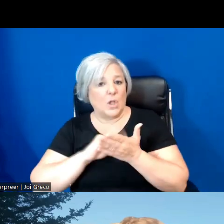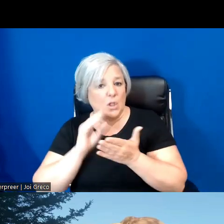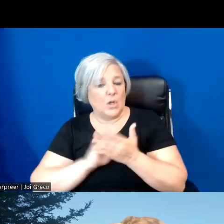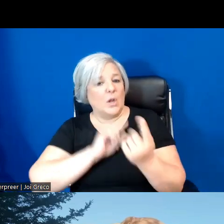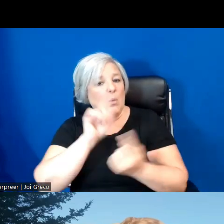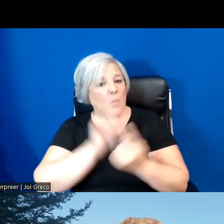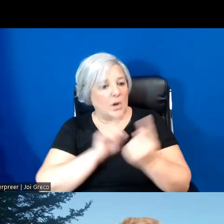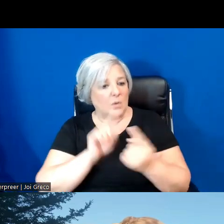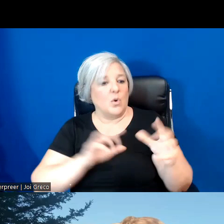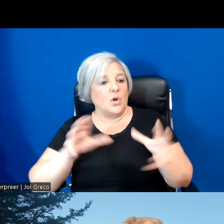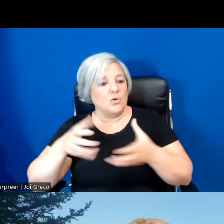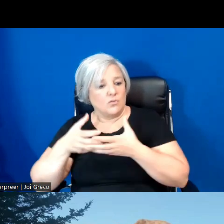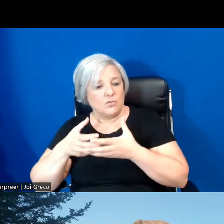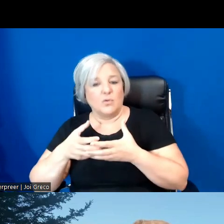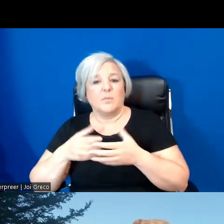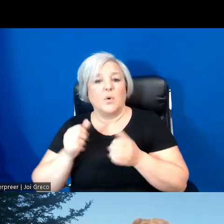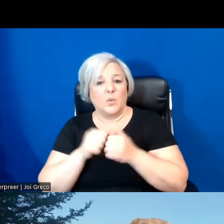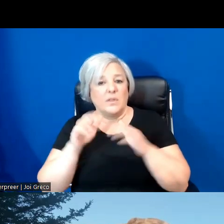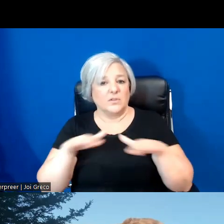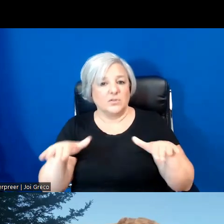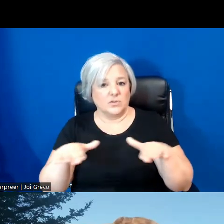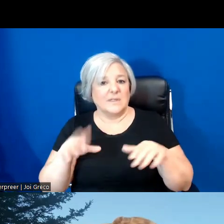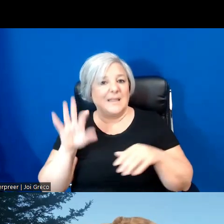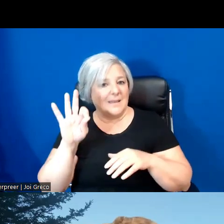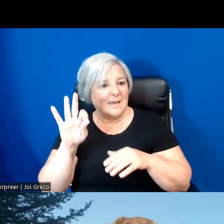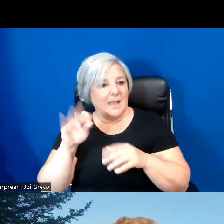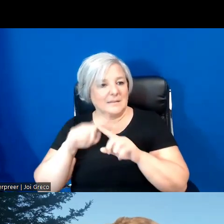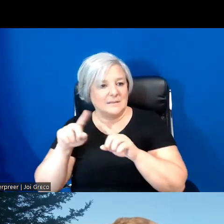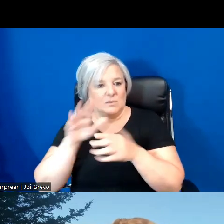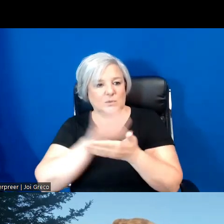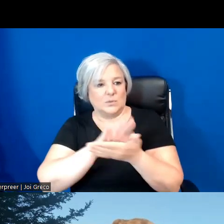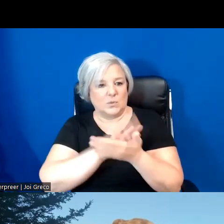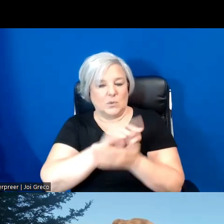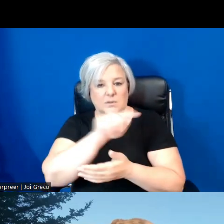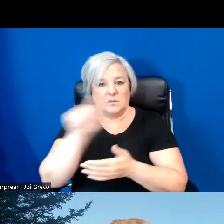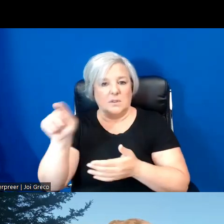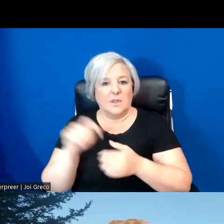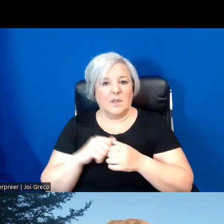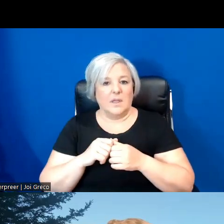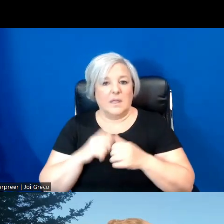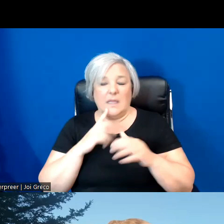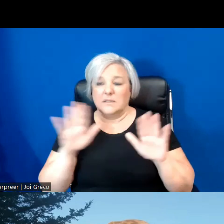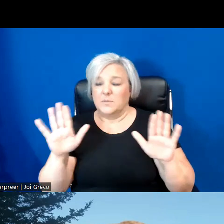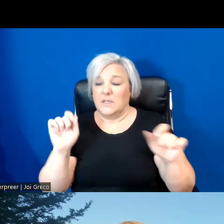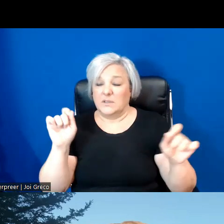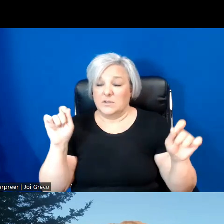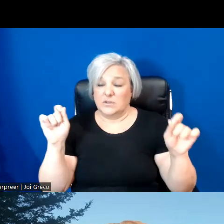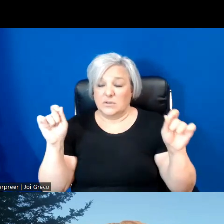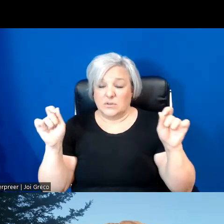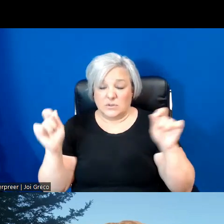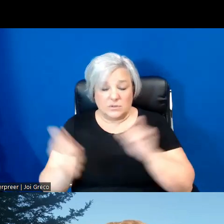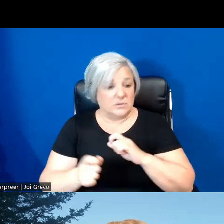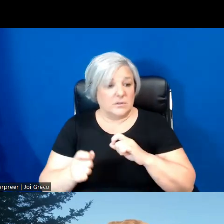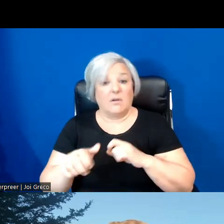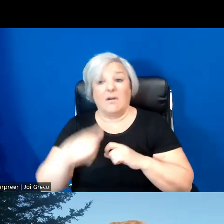group sessions with kids in these 9 different schools. And it's been a game changer. We're seeing other